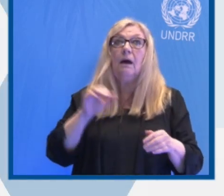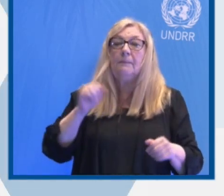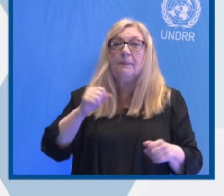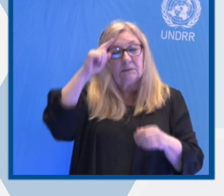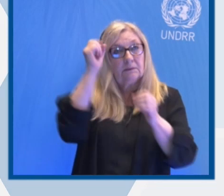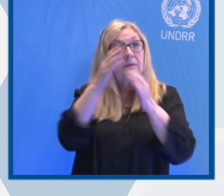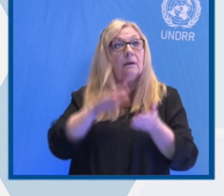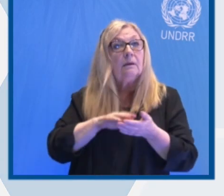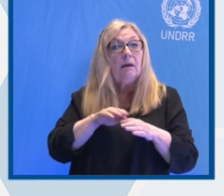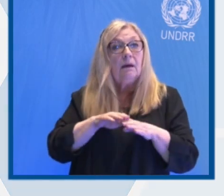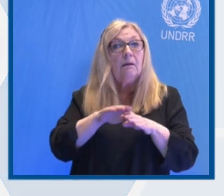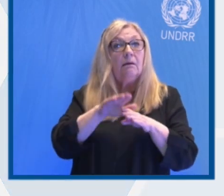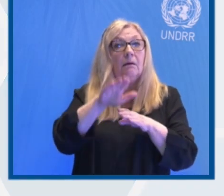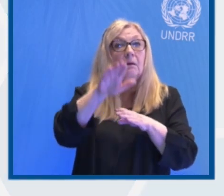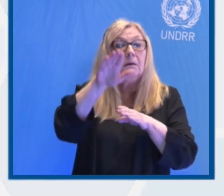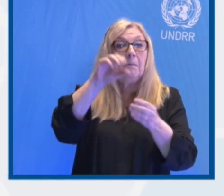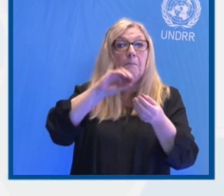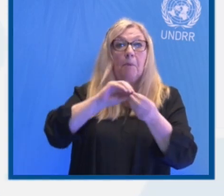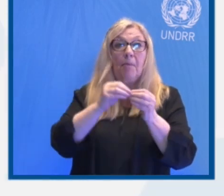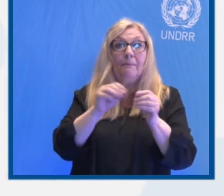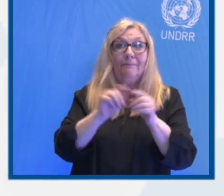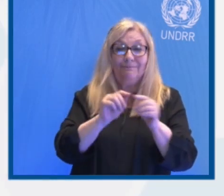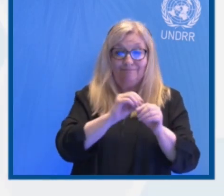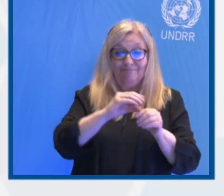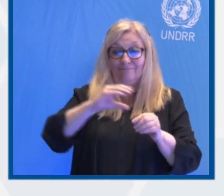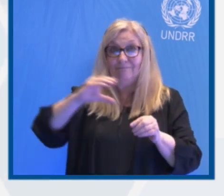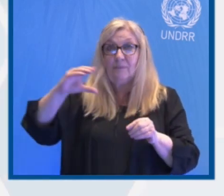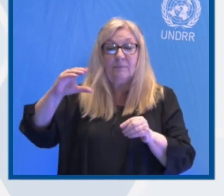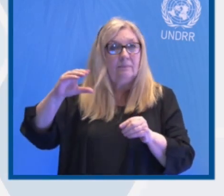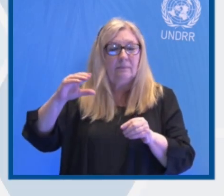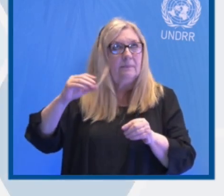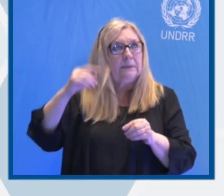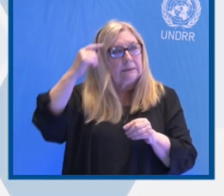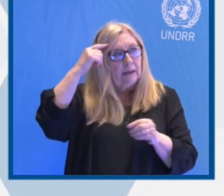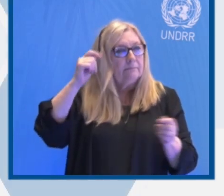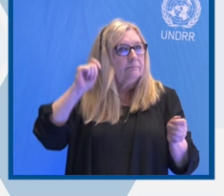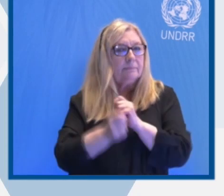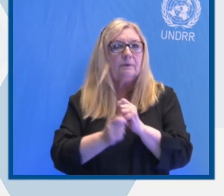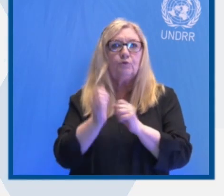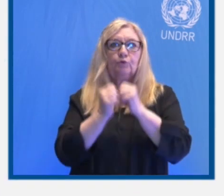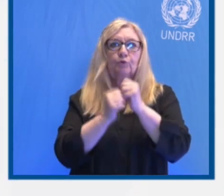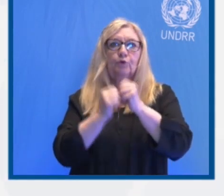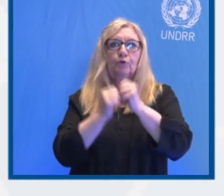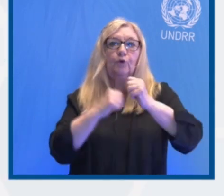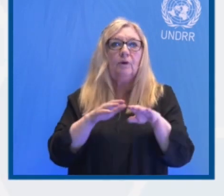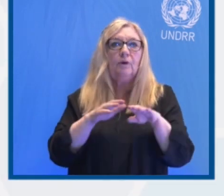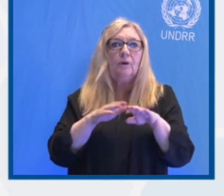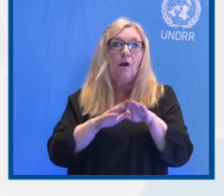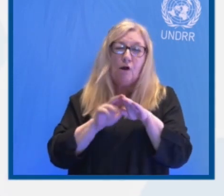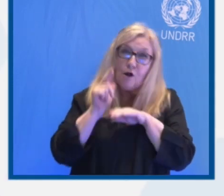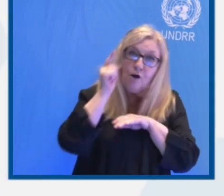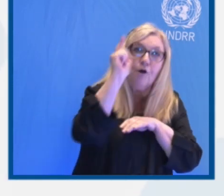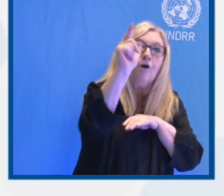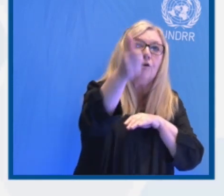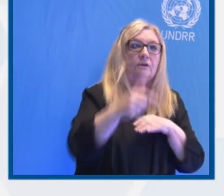not build to the same level, so that we can build other pieces of infrastructure to a higher level if they will be needed over the long.